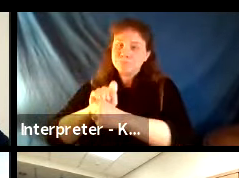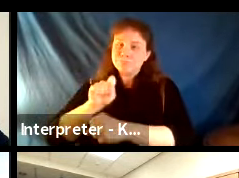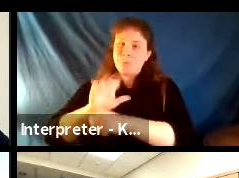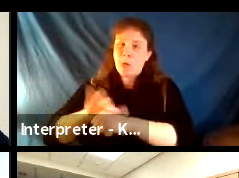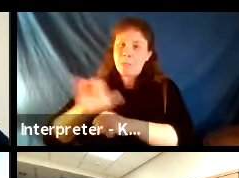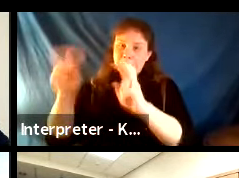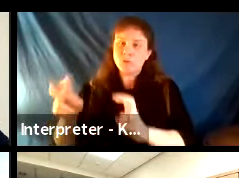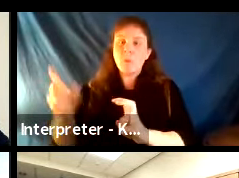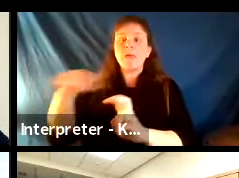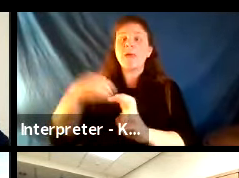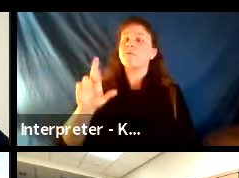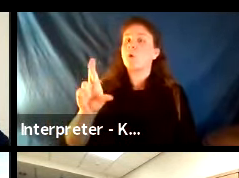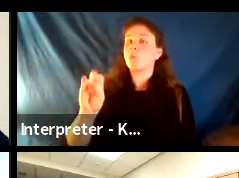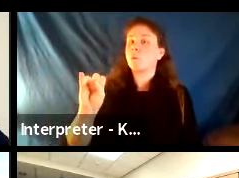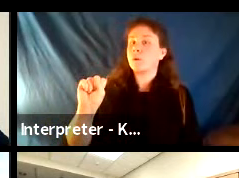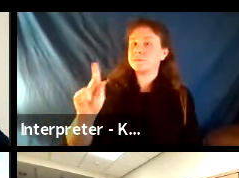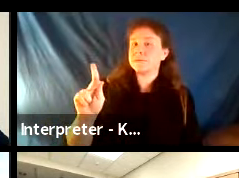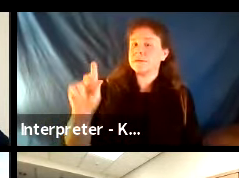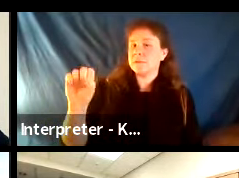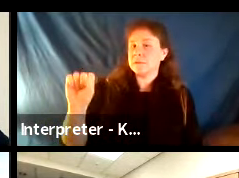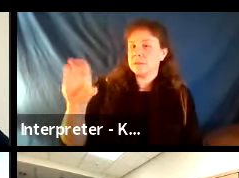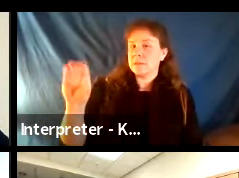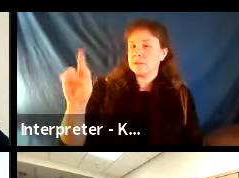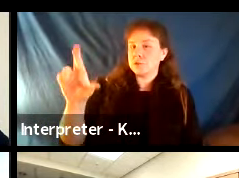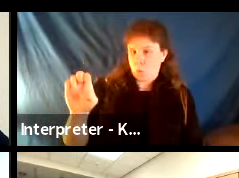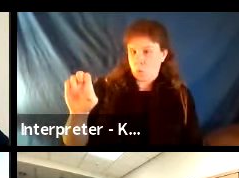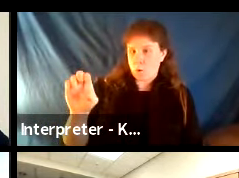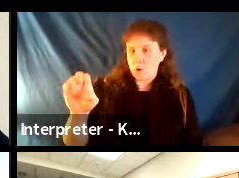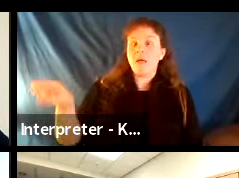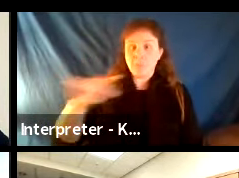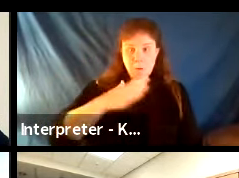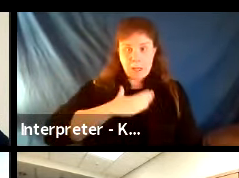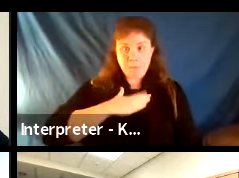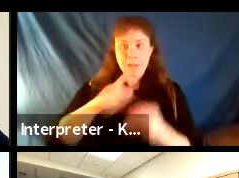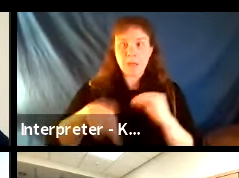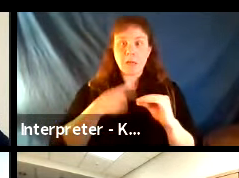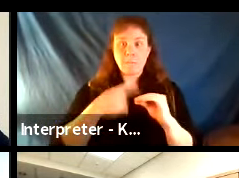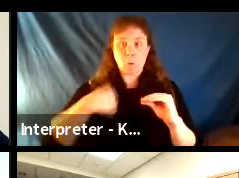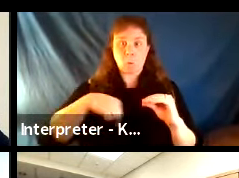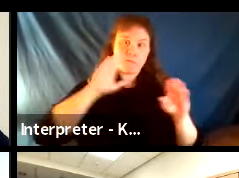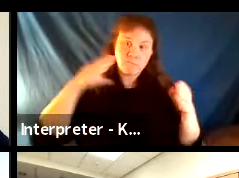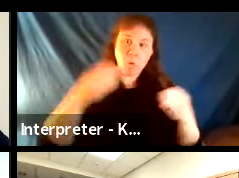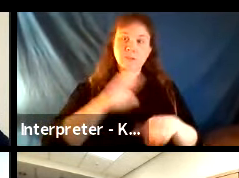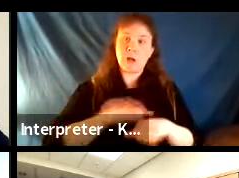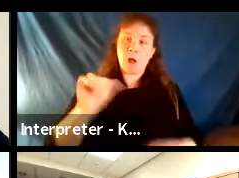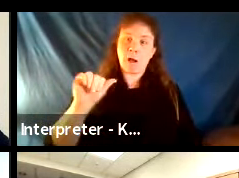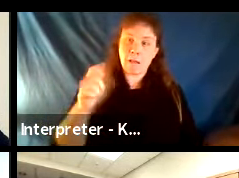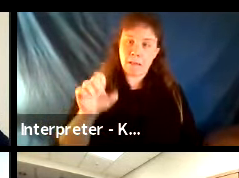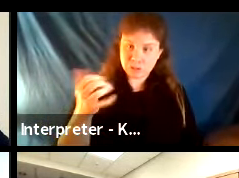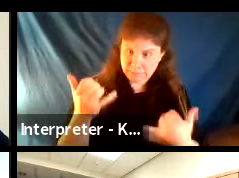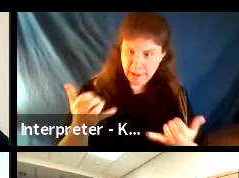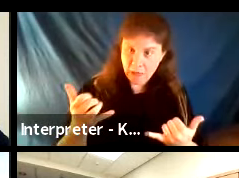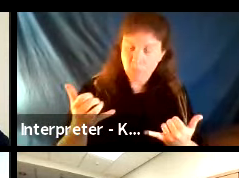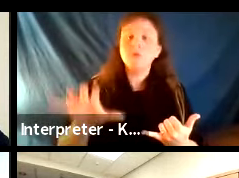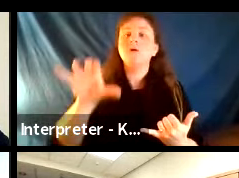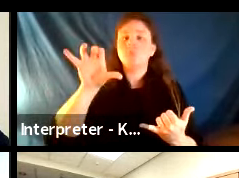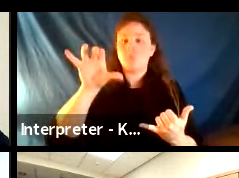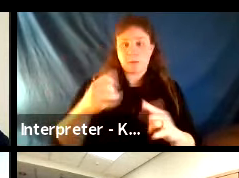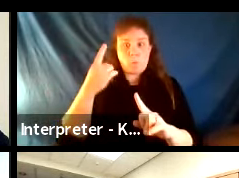risk score, and they're very happy to hear about the focus on age. So yes, absolutely, and that's one thing that's good about